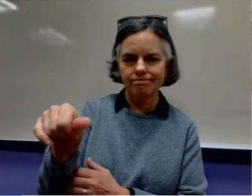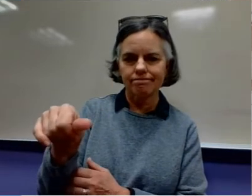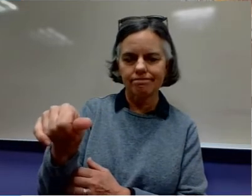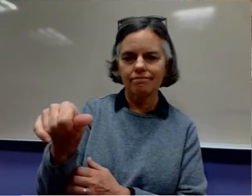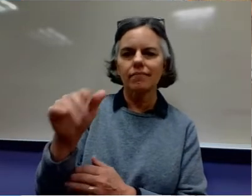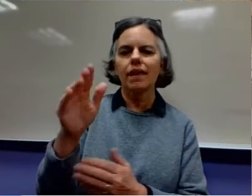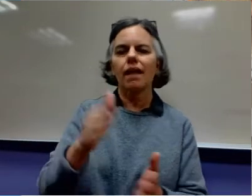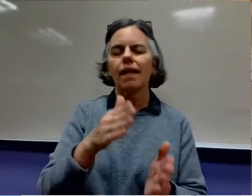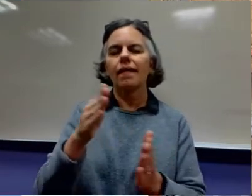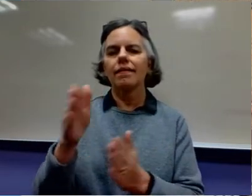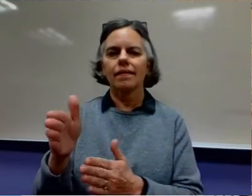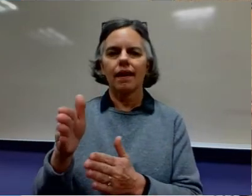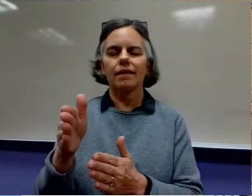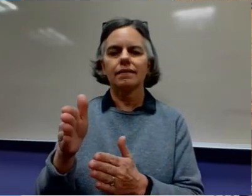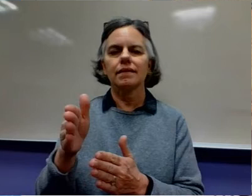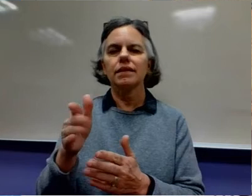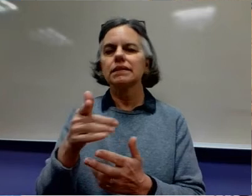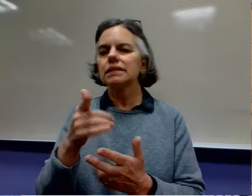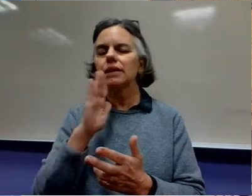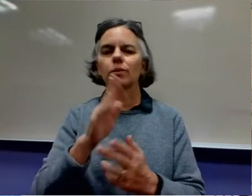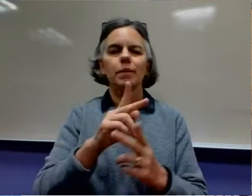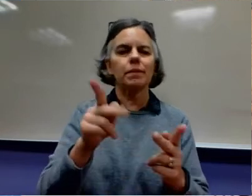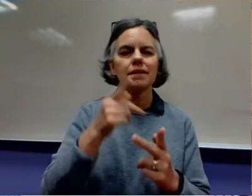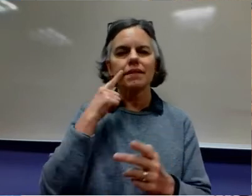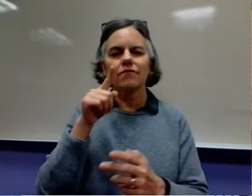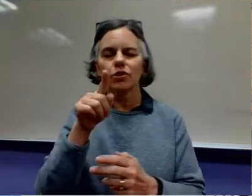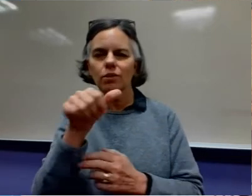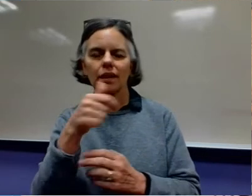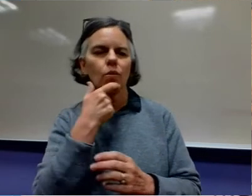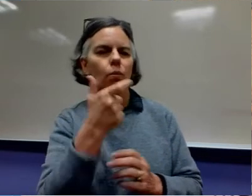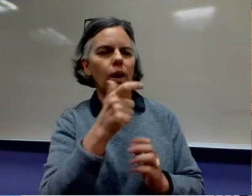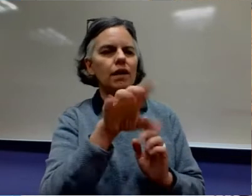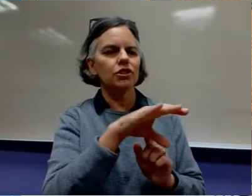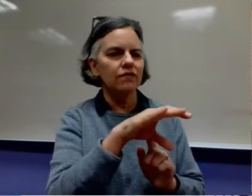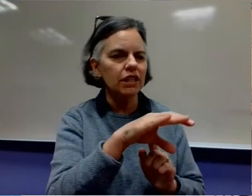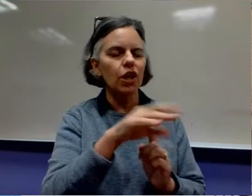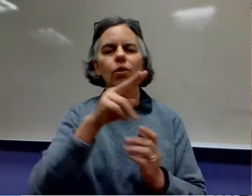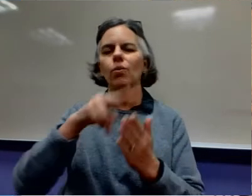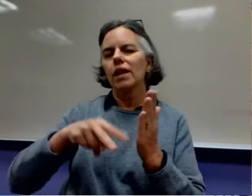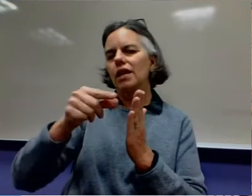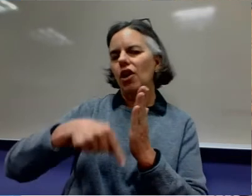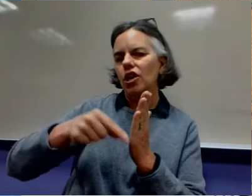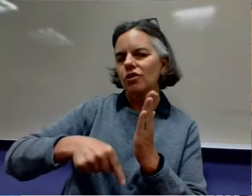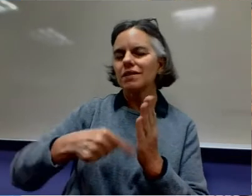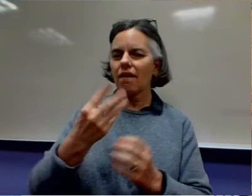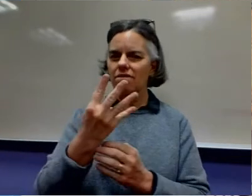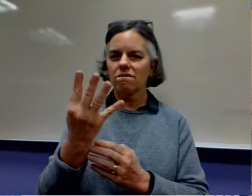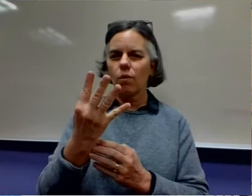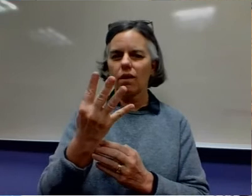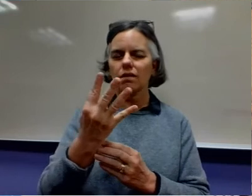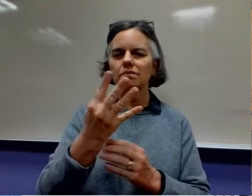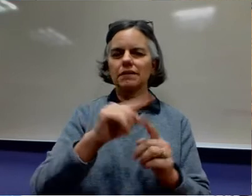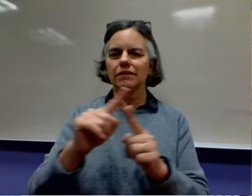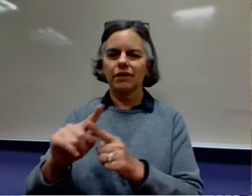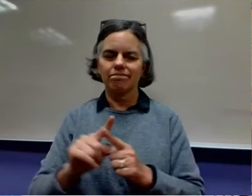and then there will be places for you to click to watch videos or read articles. There's 4 different places because we're